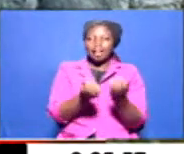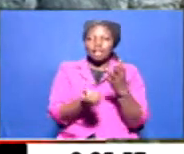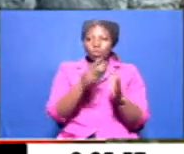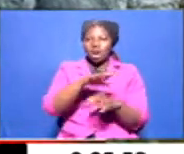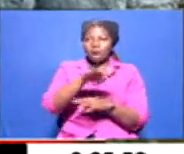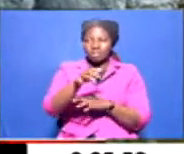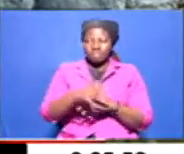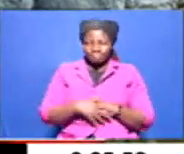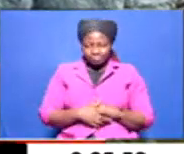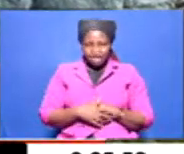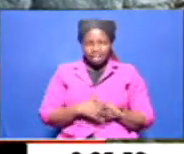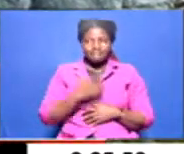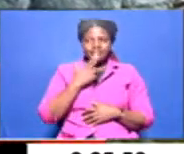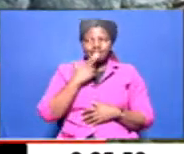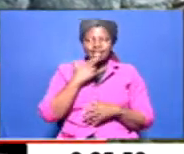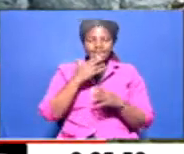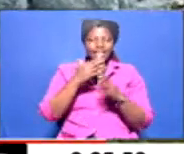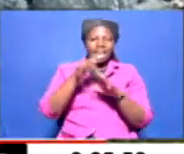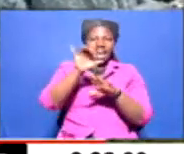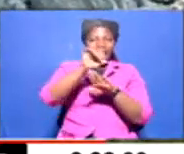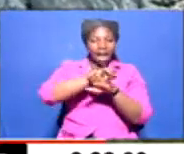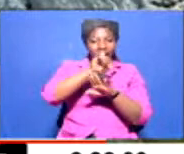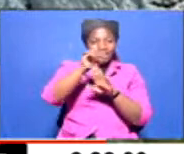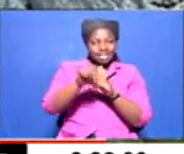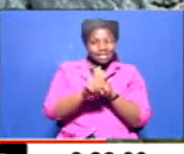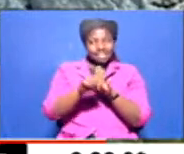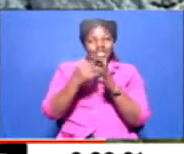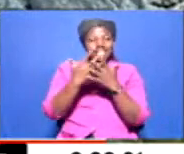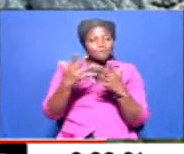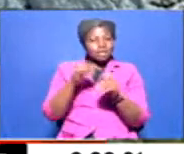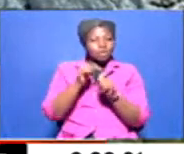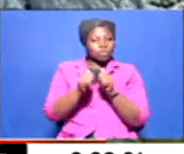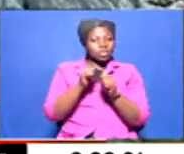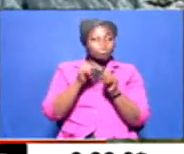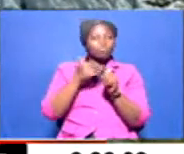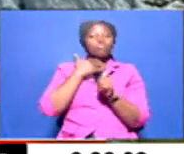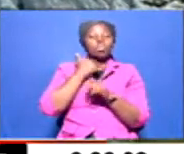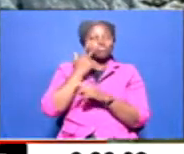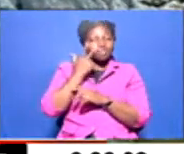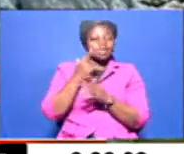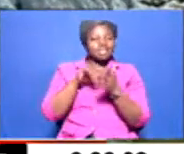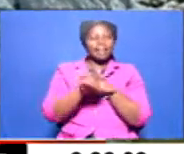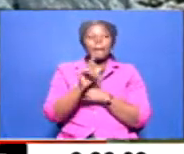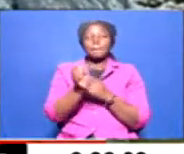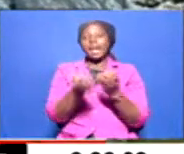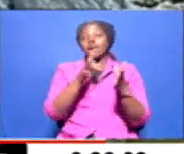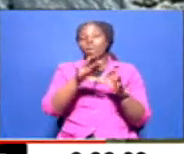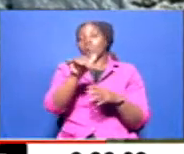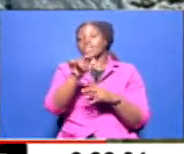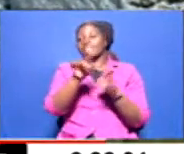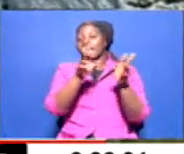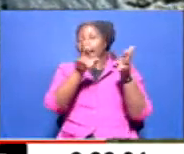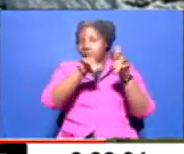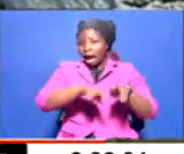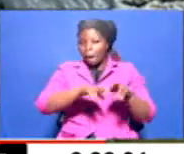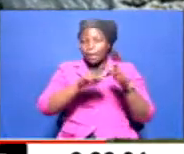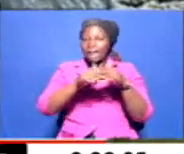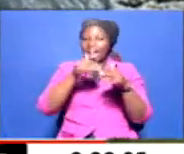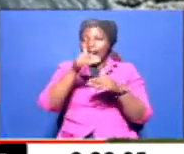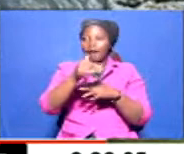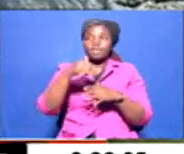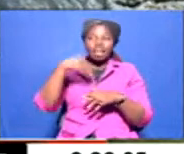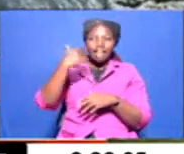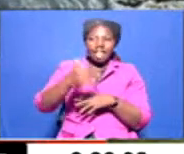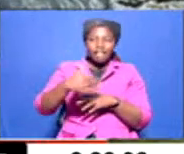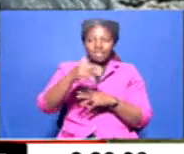Honey harvesting is arguably an attraction in the county of Baringo. Now, this normally takes place after every springtime. Right